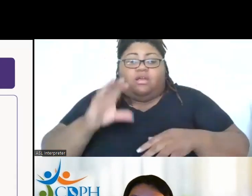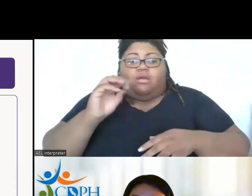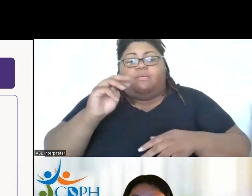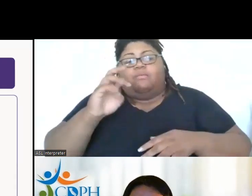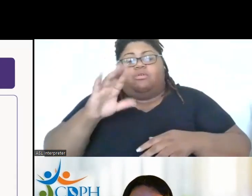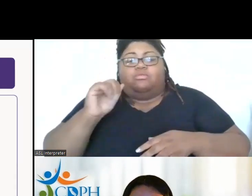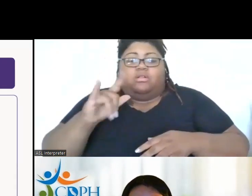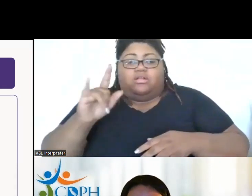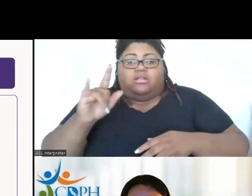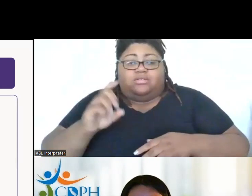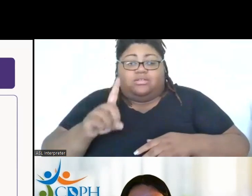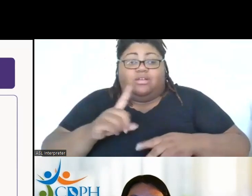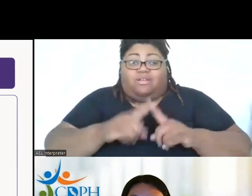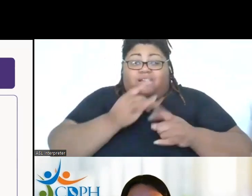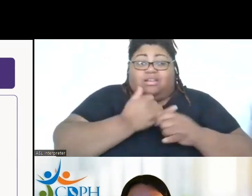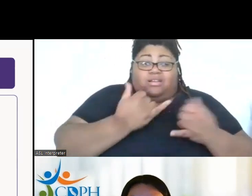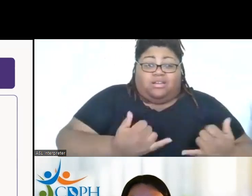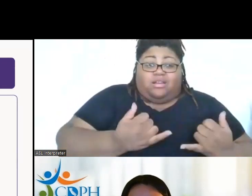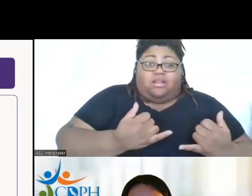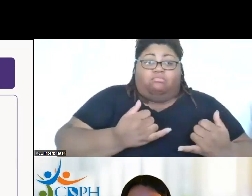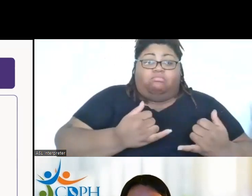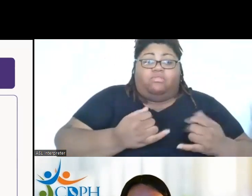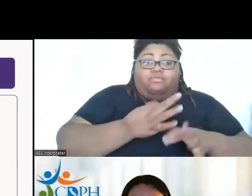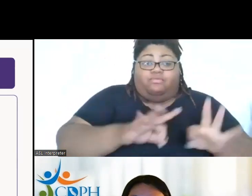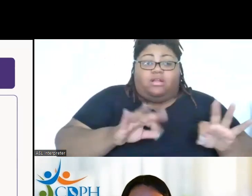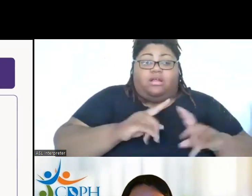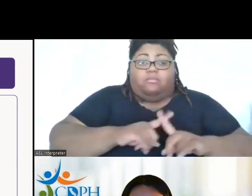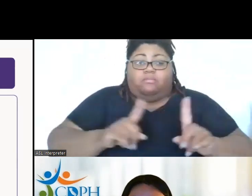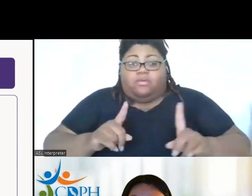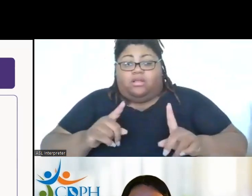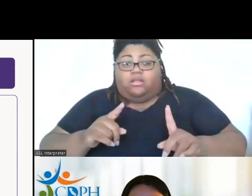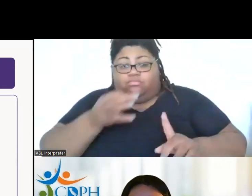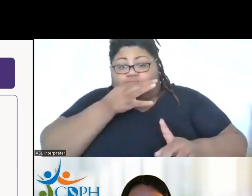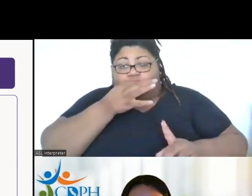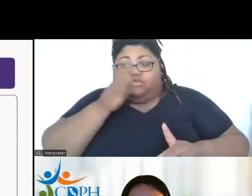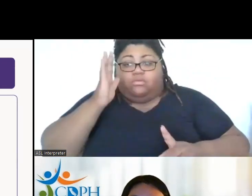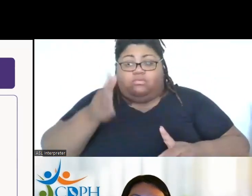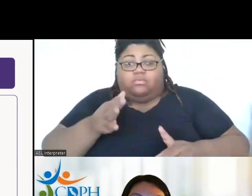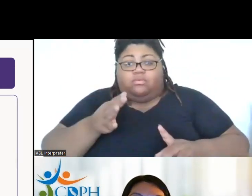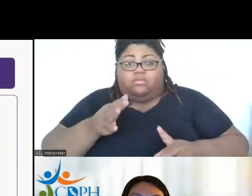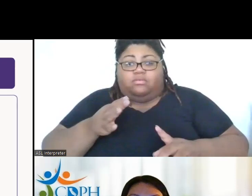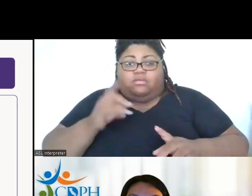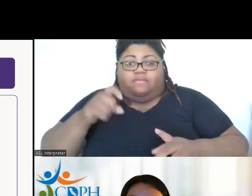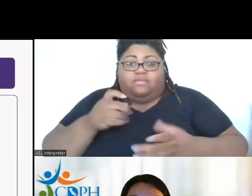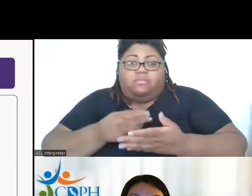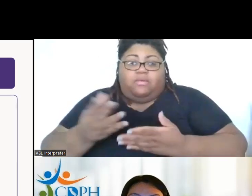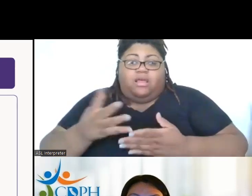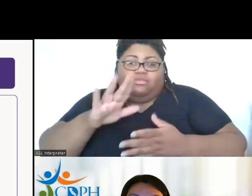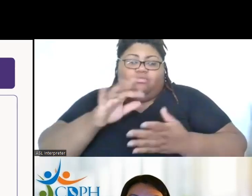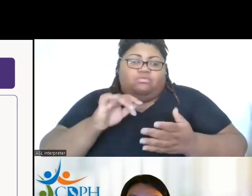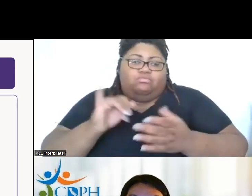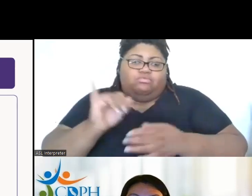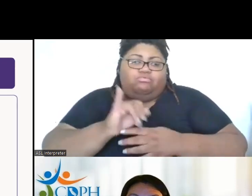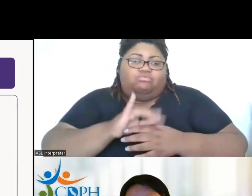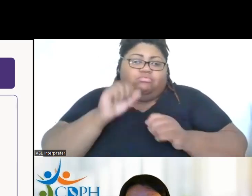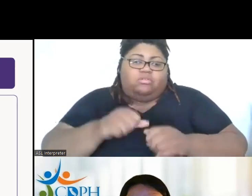Your insurance is obligated to cover it, though, for 6 months after the end of the state of emergency. You don't have to have insurance or